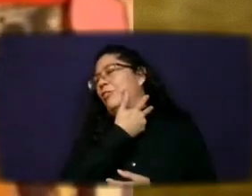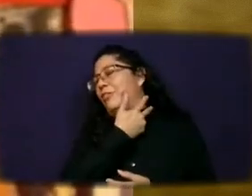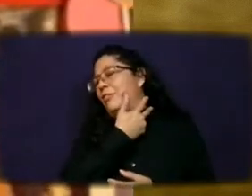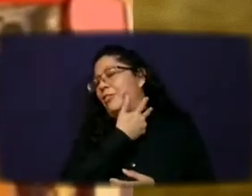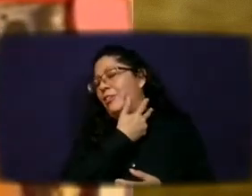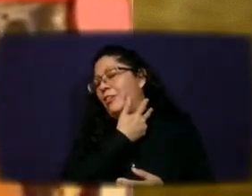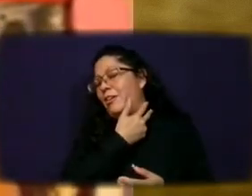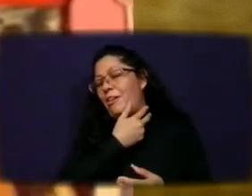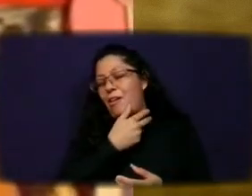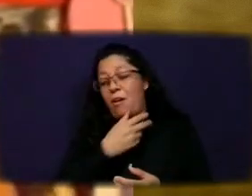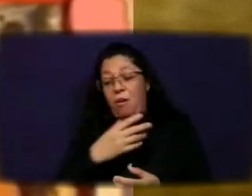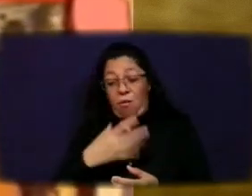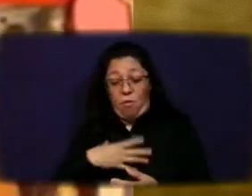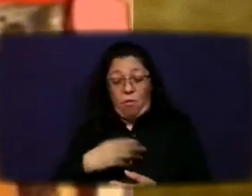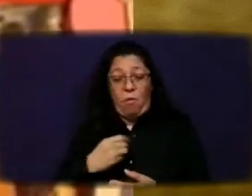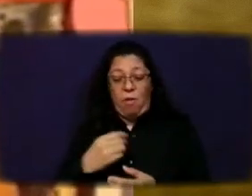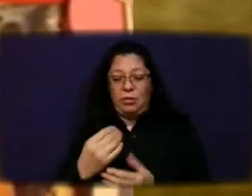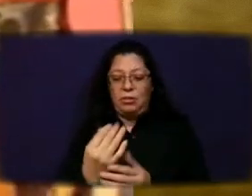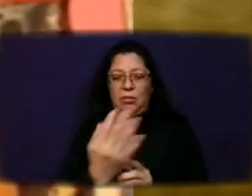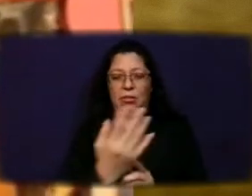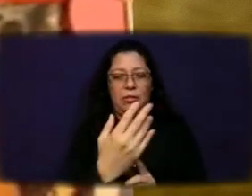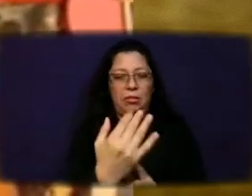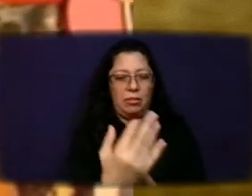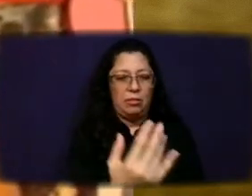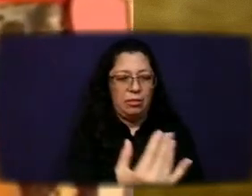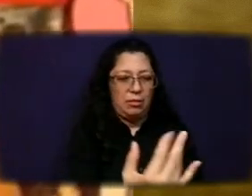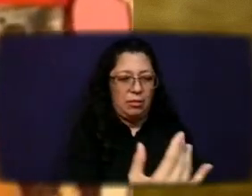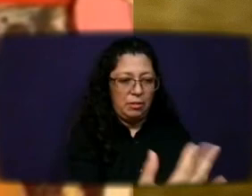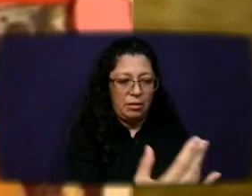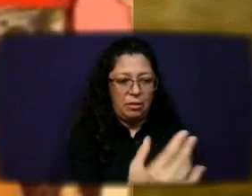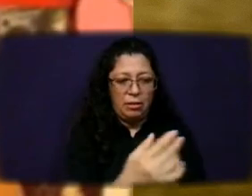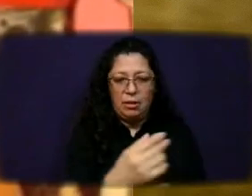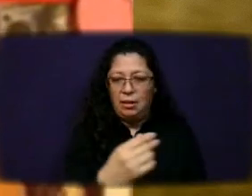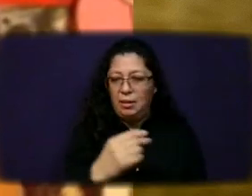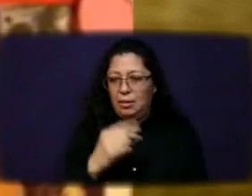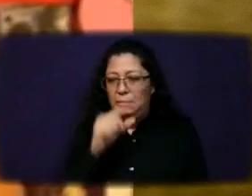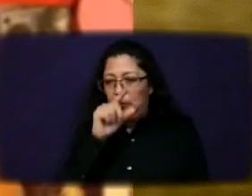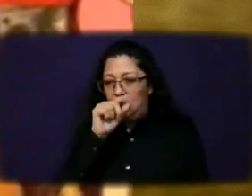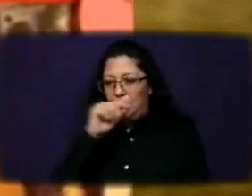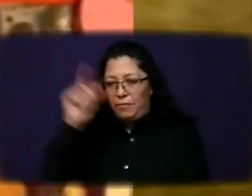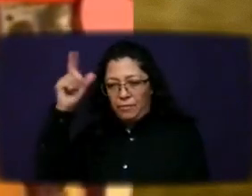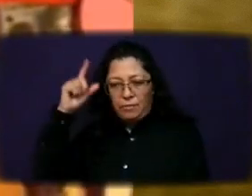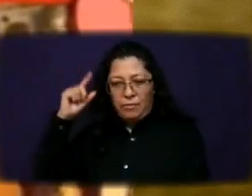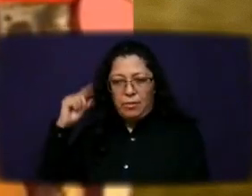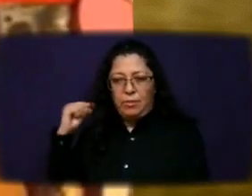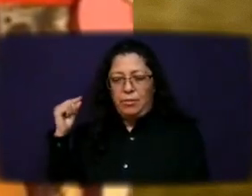White candle burning. The feather of a bird.